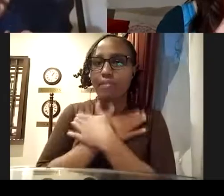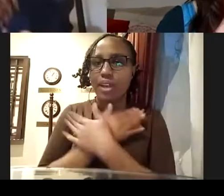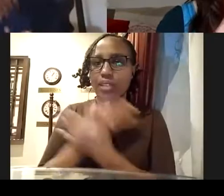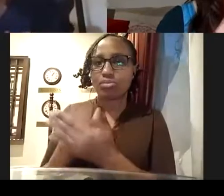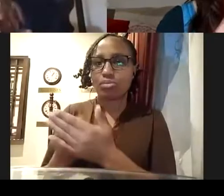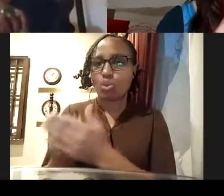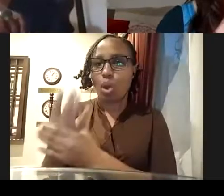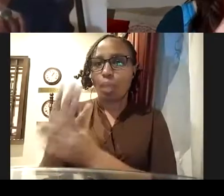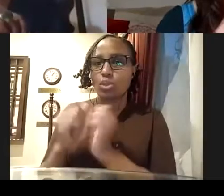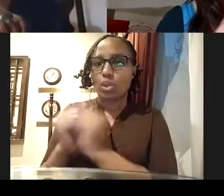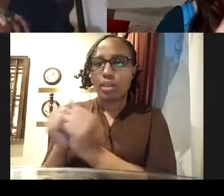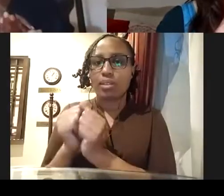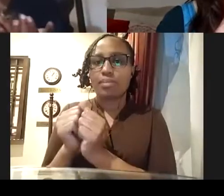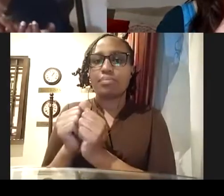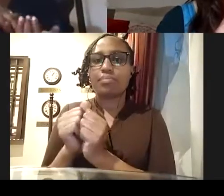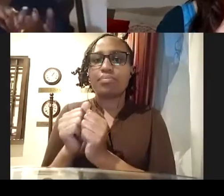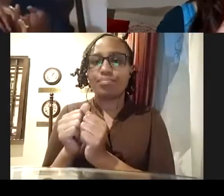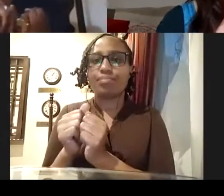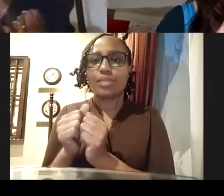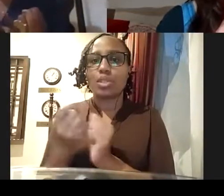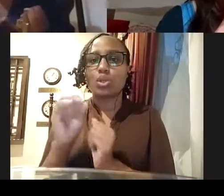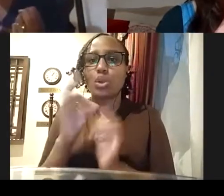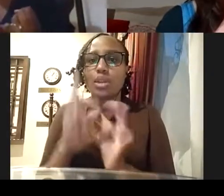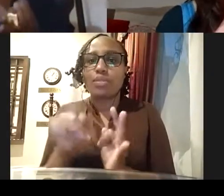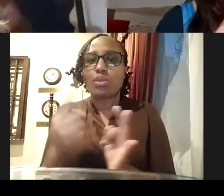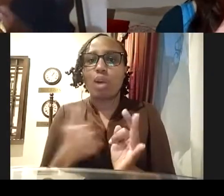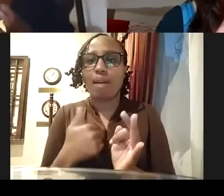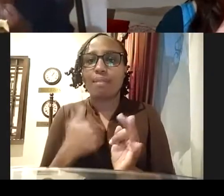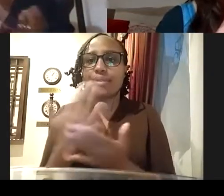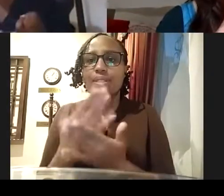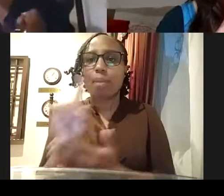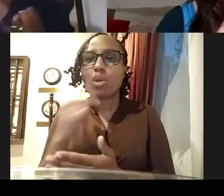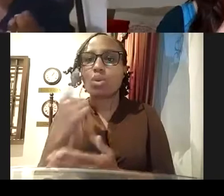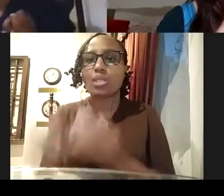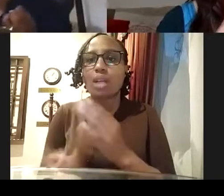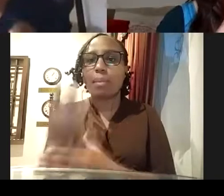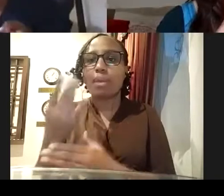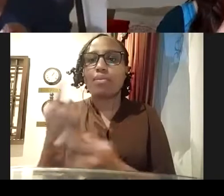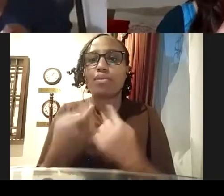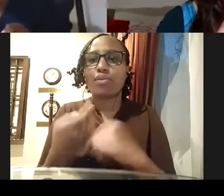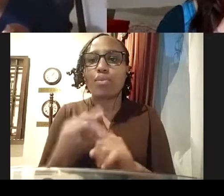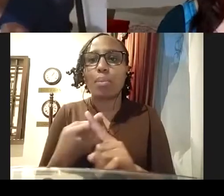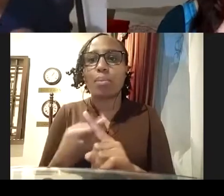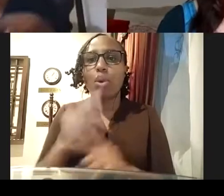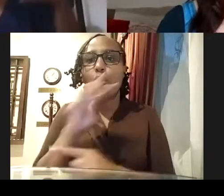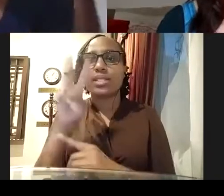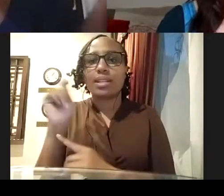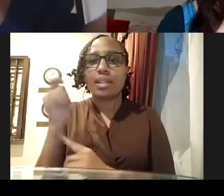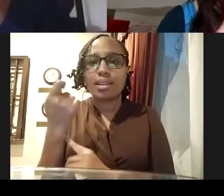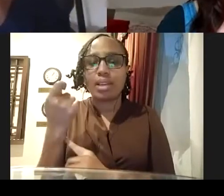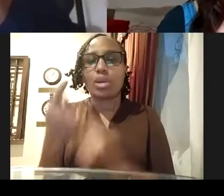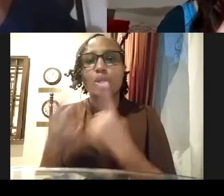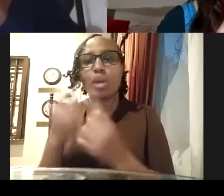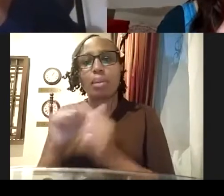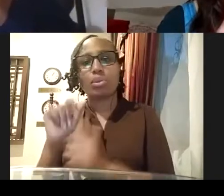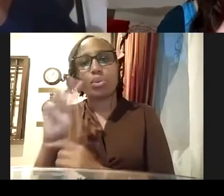me the lens to really talk about Kenya. So if you have somebody who's coming from Western Kenya, then you can talk about what's happening in Western Kenya. If someone's coming from the